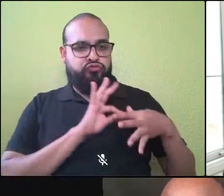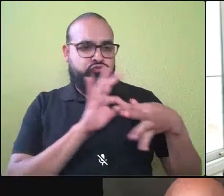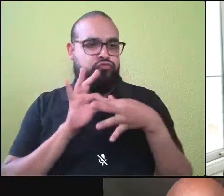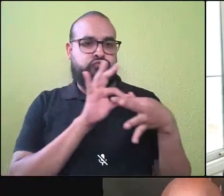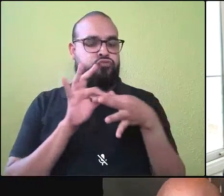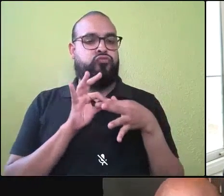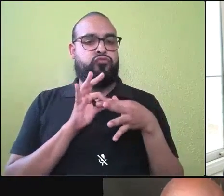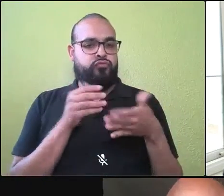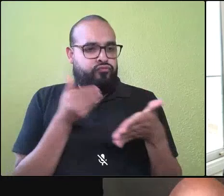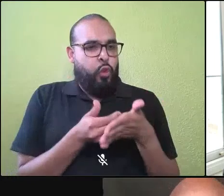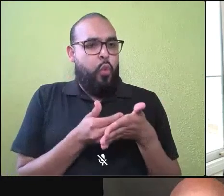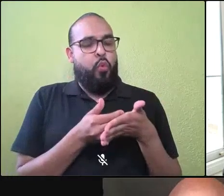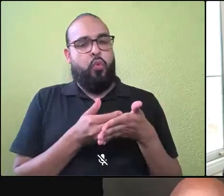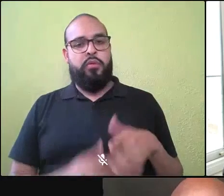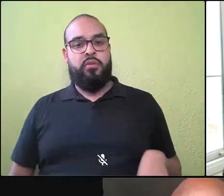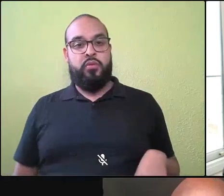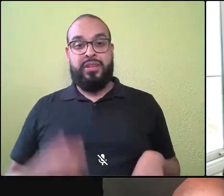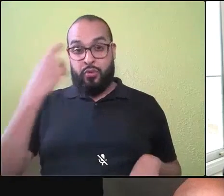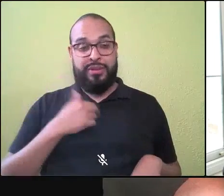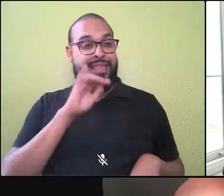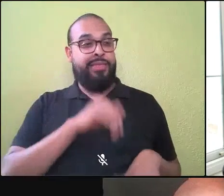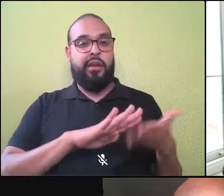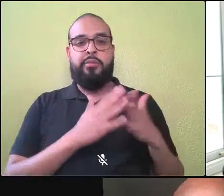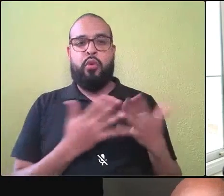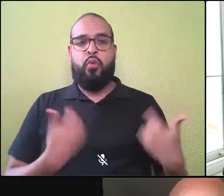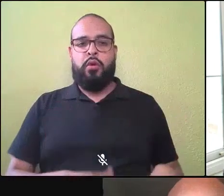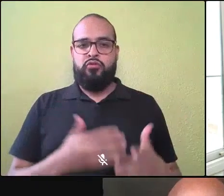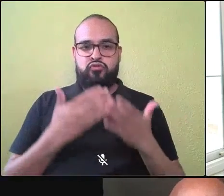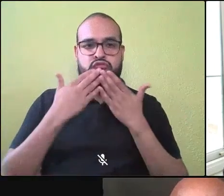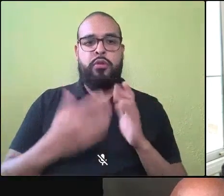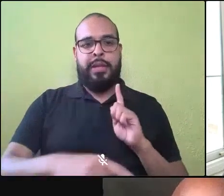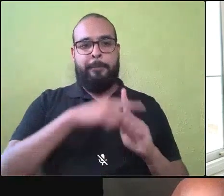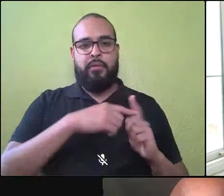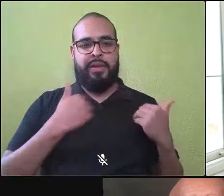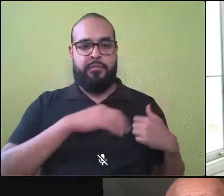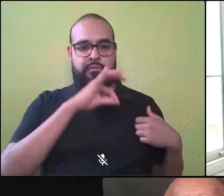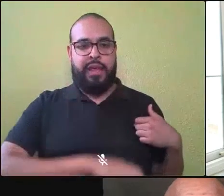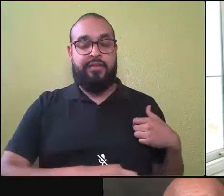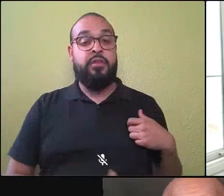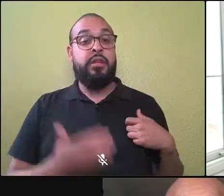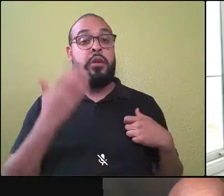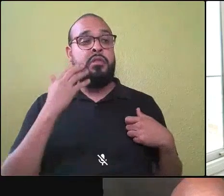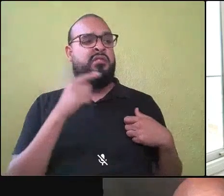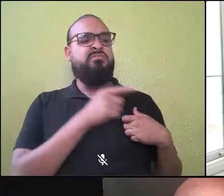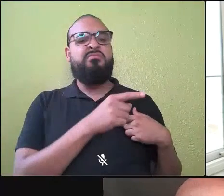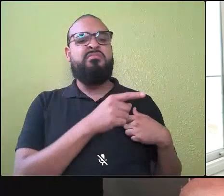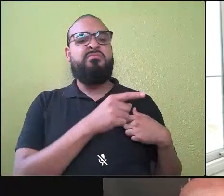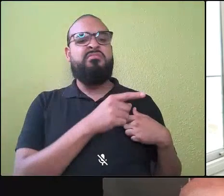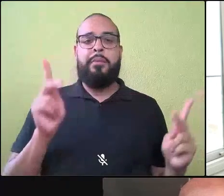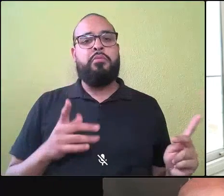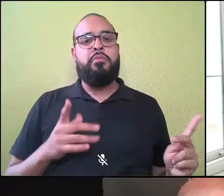think that's the benefit of communities like these, where people have spaces they wouldn't normally have, with people they wouldn't normally expect to speak